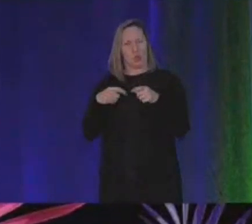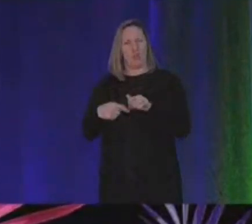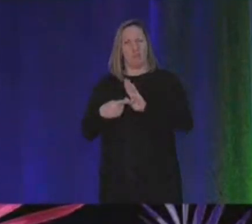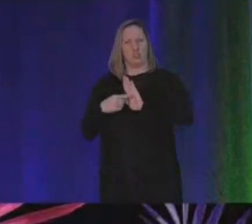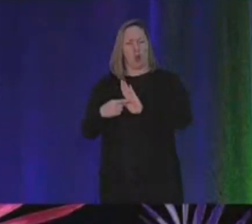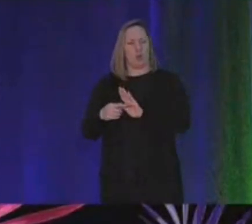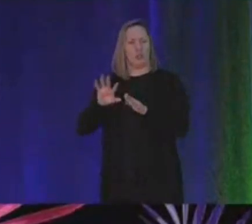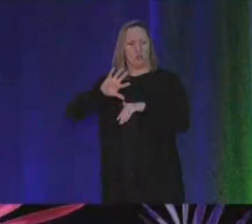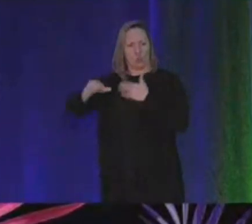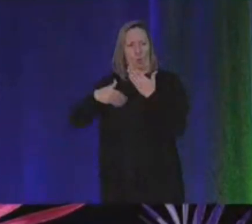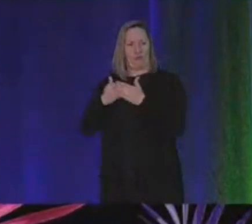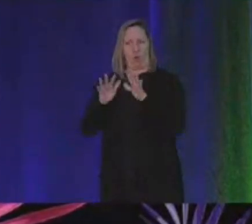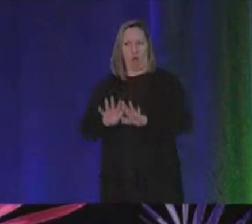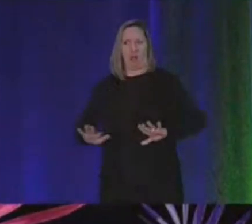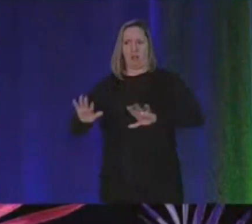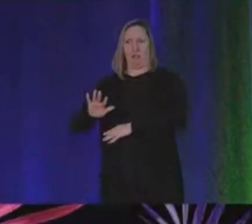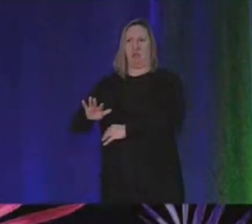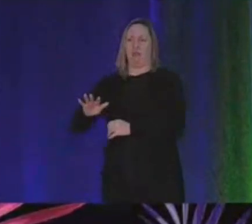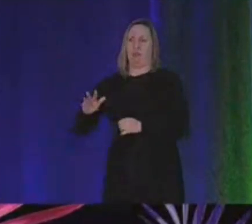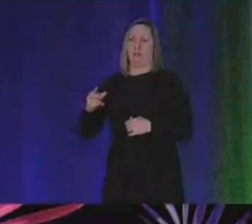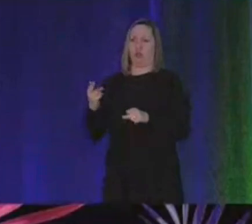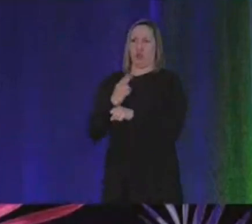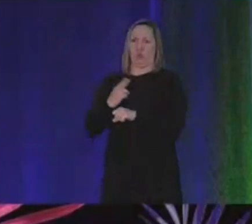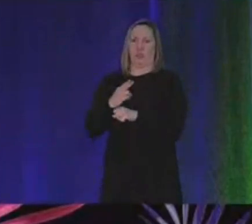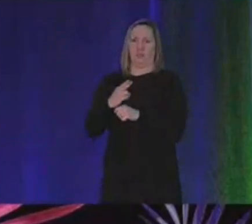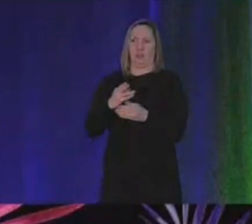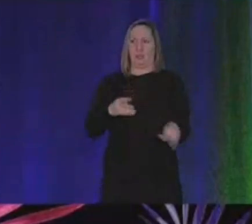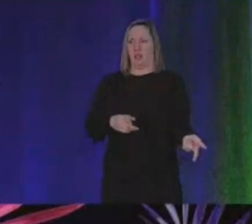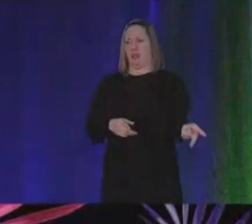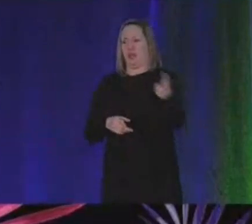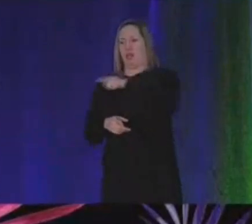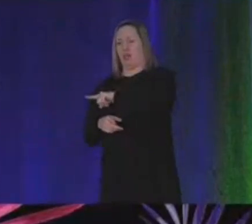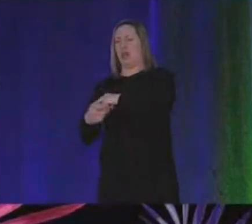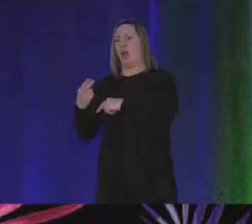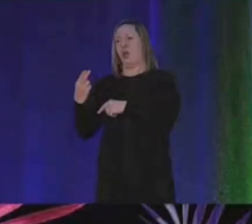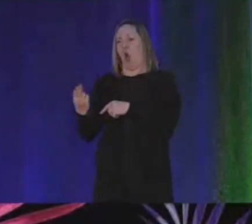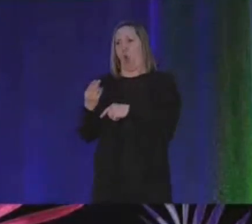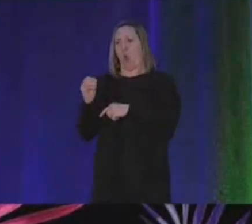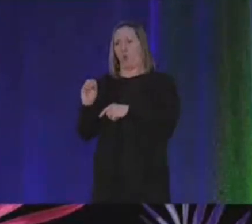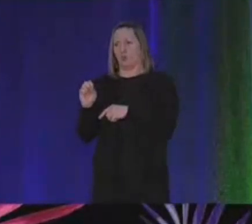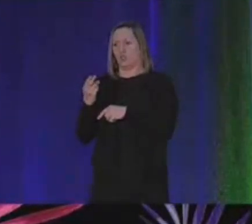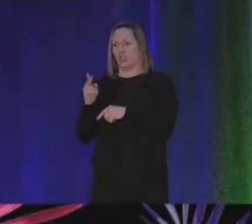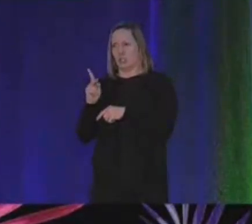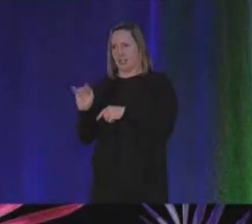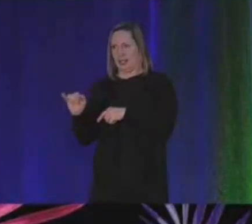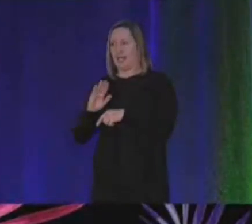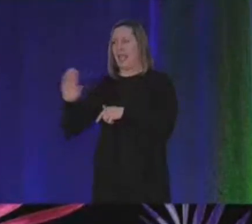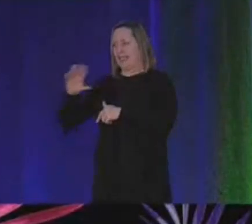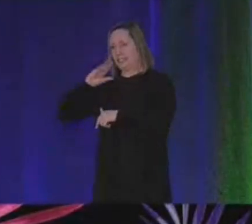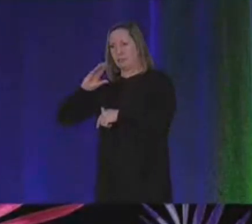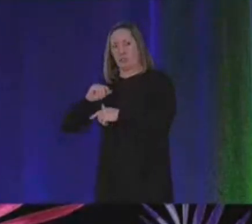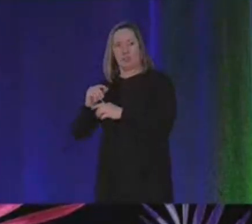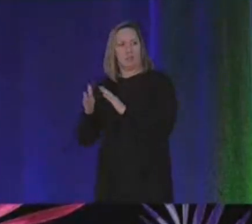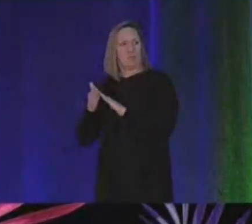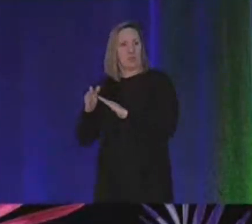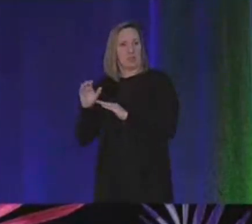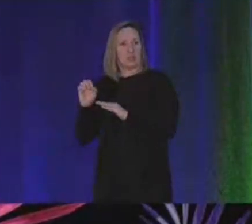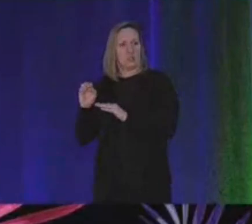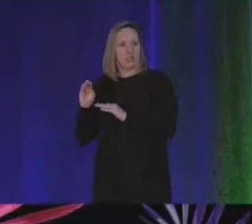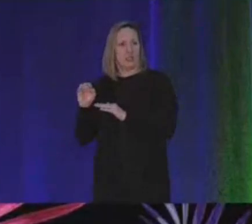the overall application. I'm going to pass it back to Hosh'ki so he can share his instance of running Omlet in